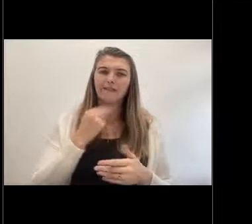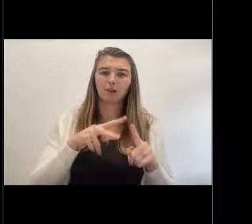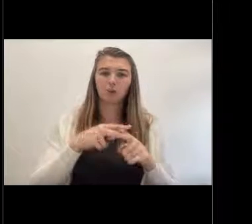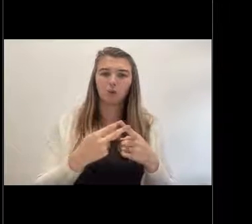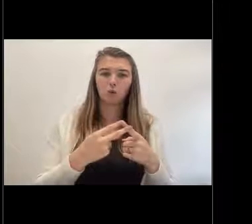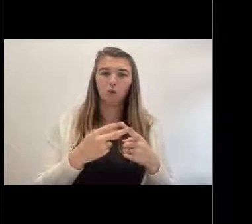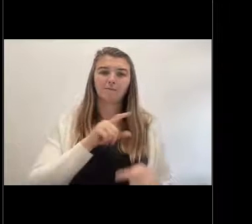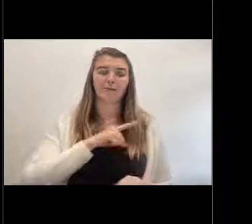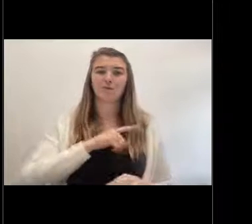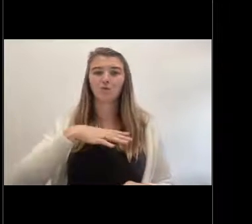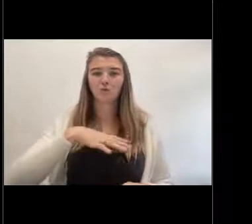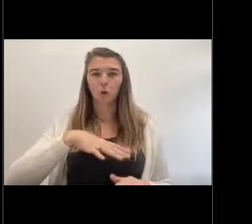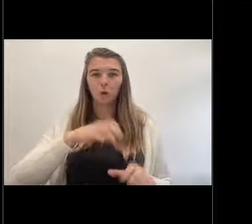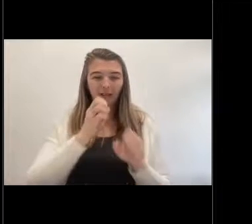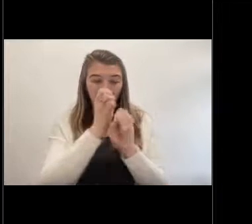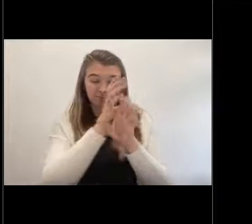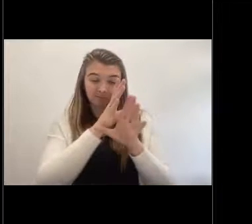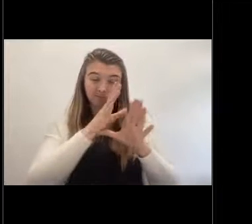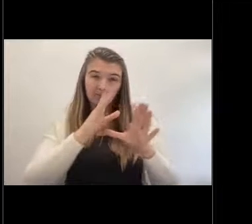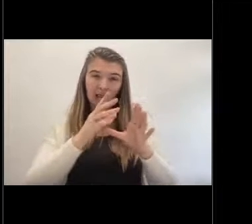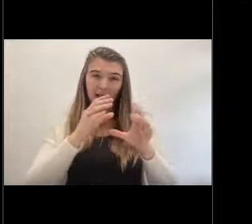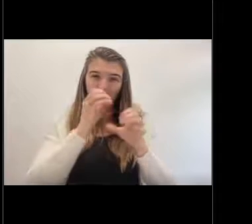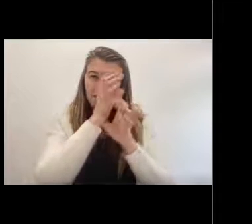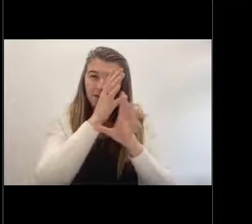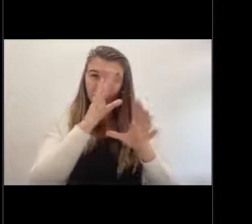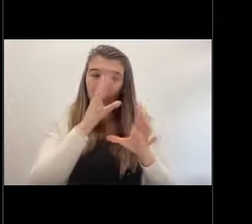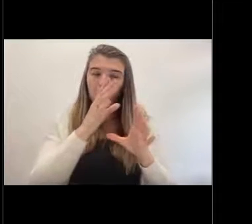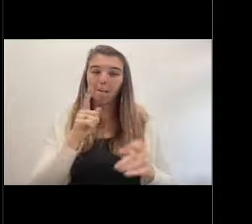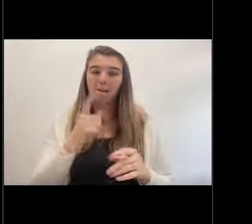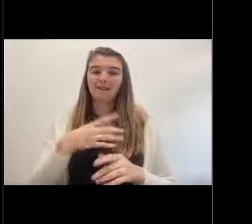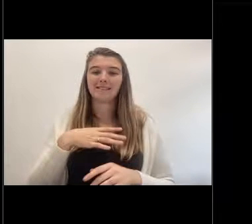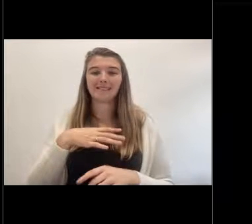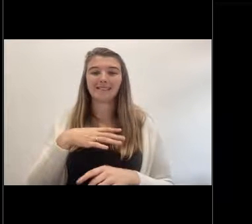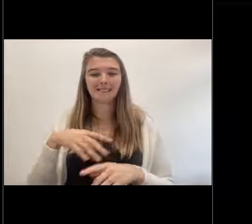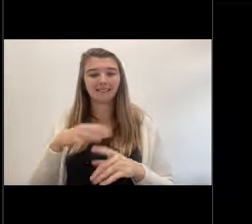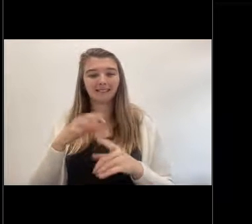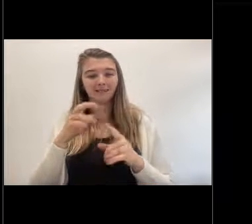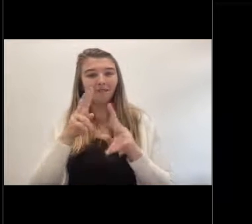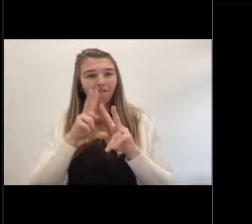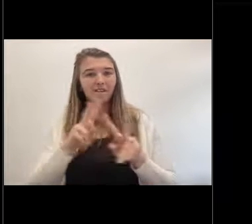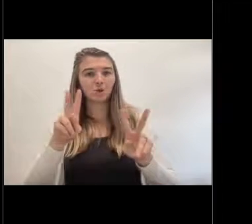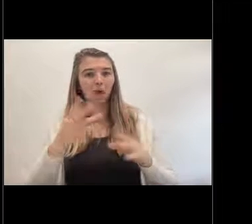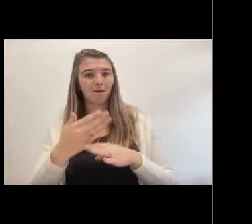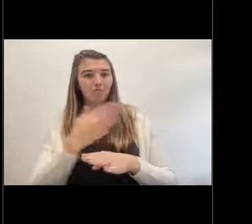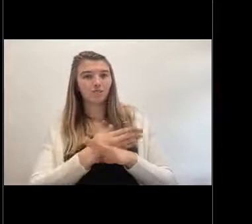but you have a limitation of the minimum particle size, about 6 micrometers for micro-FTIR.